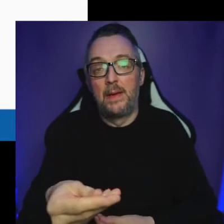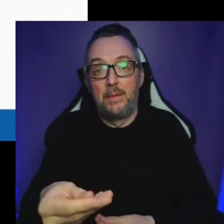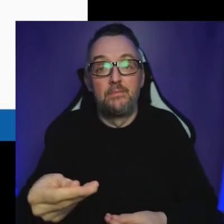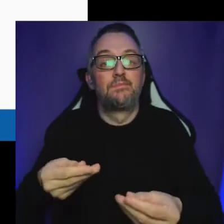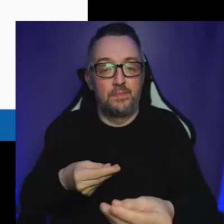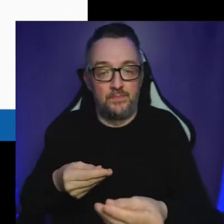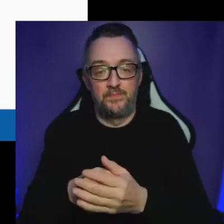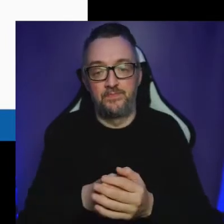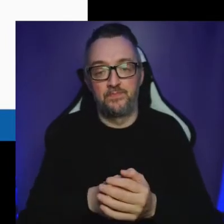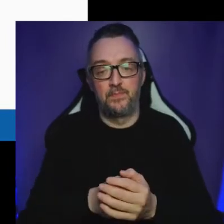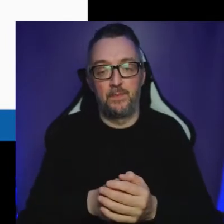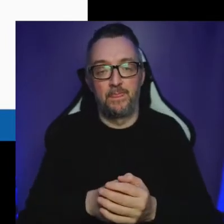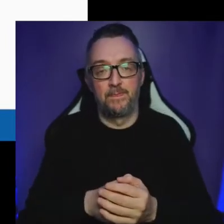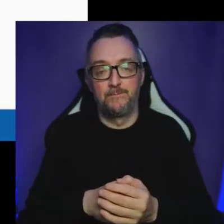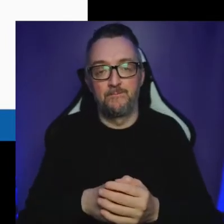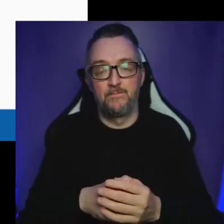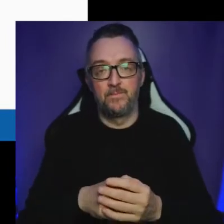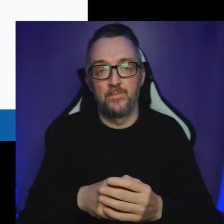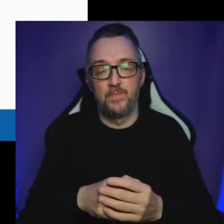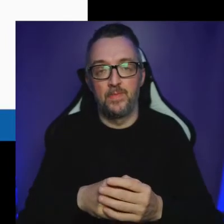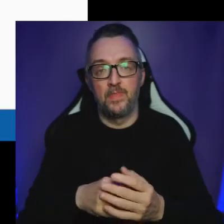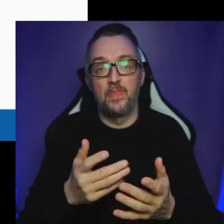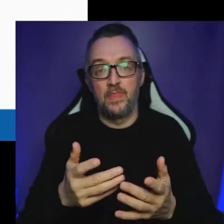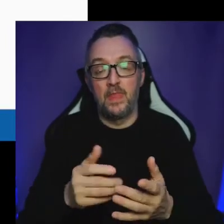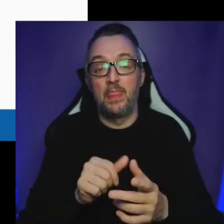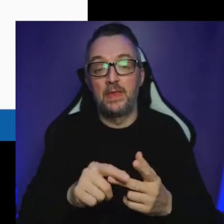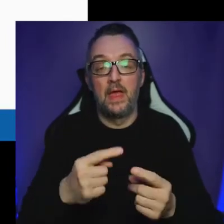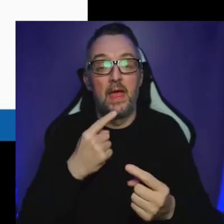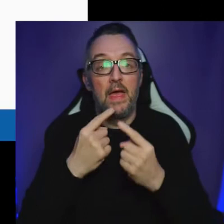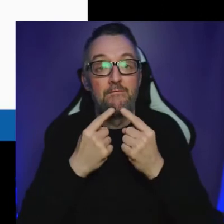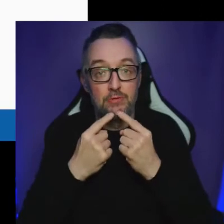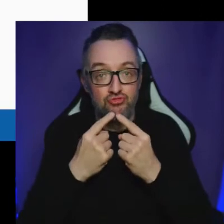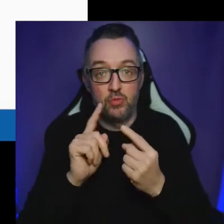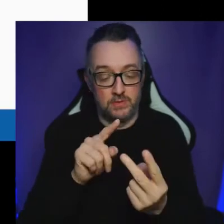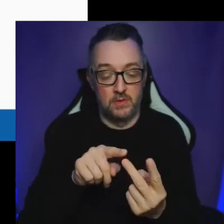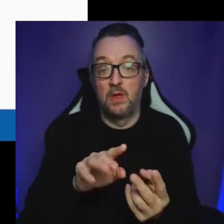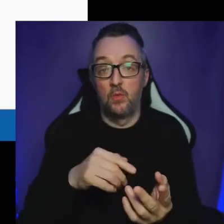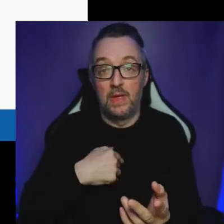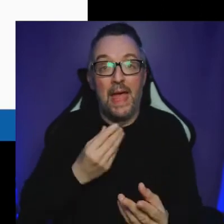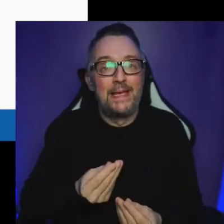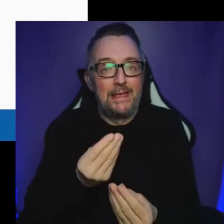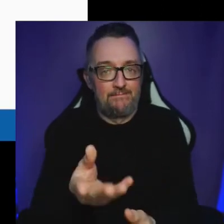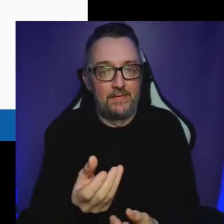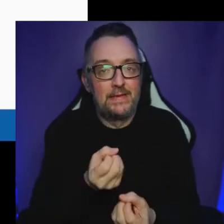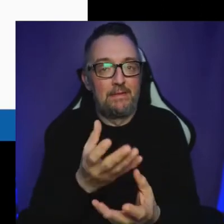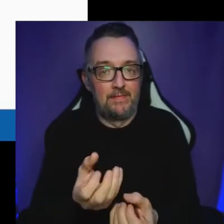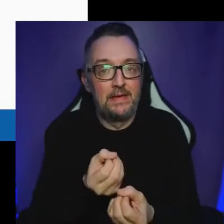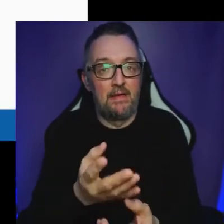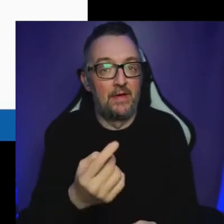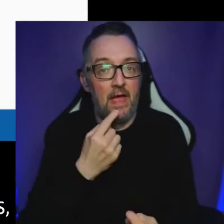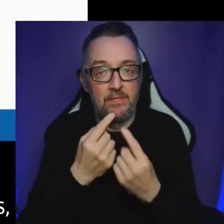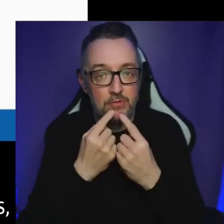sector. And then there's the informational, where we are providing information to